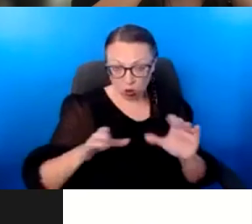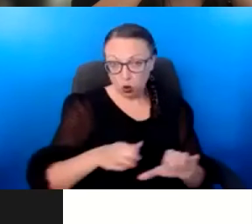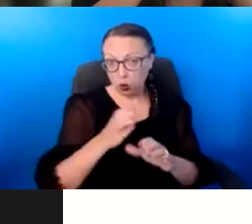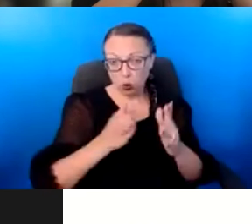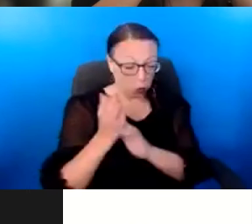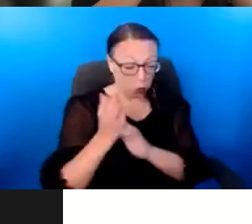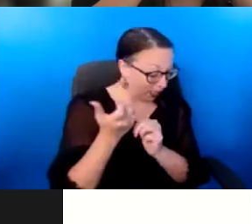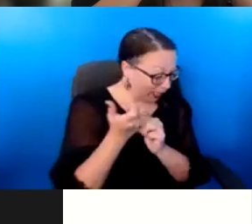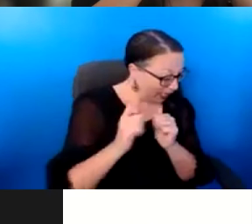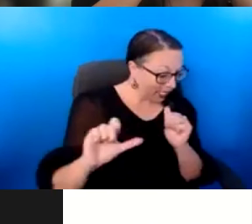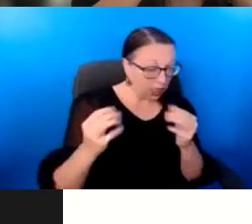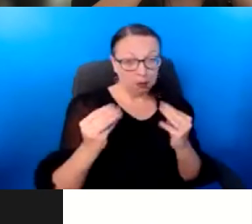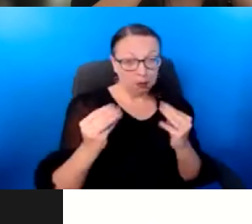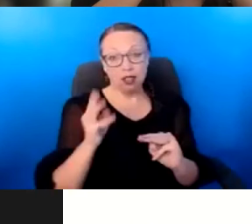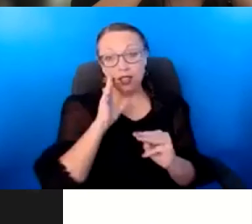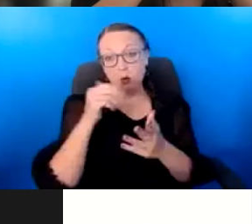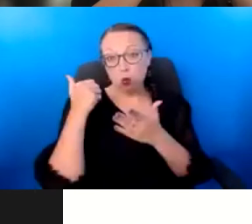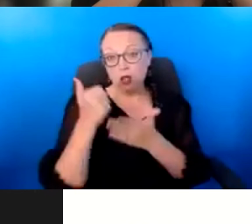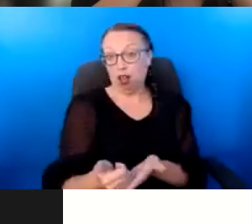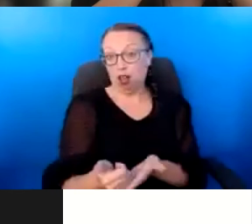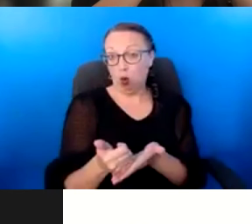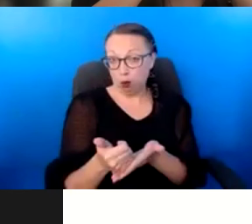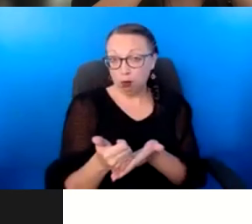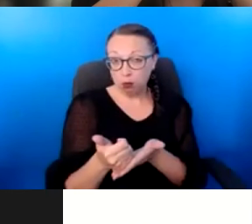that might actually help,